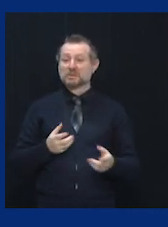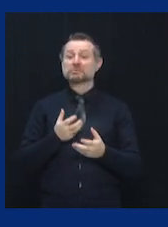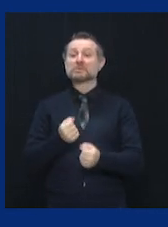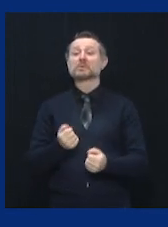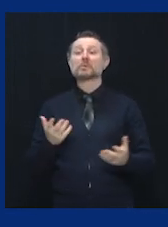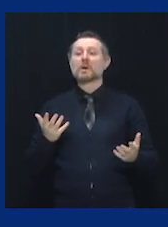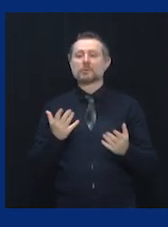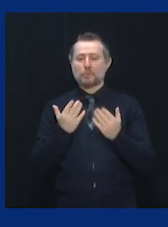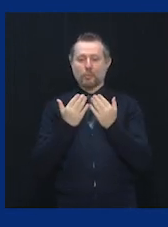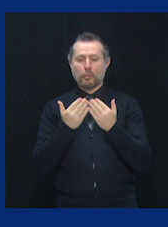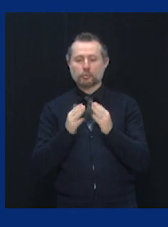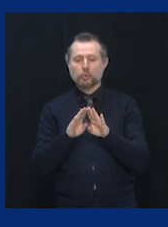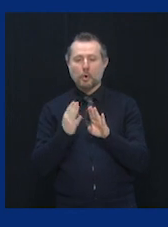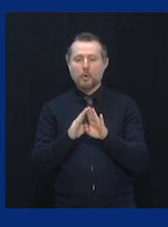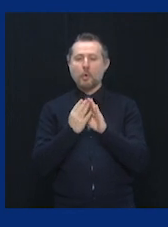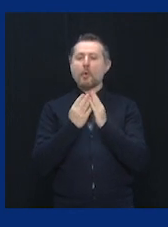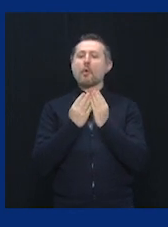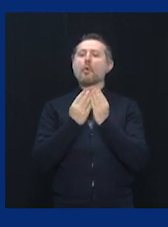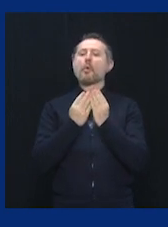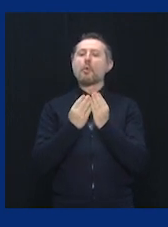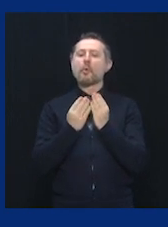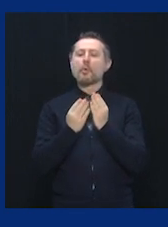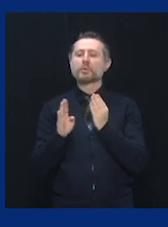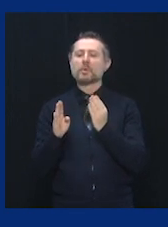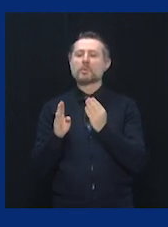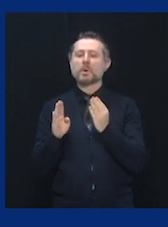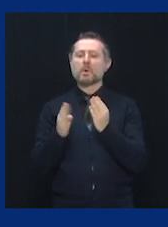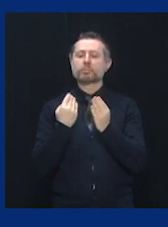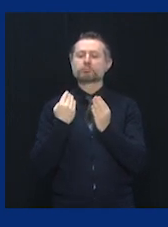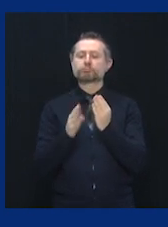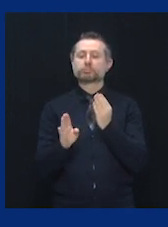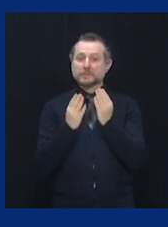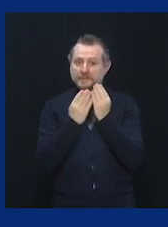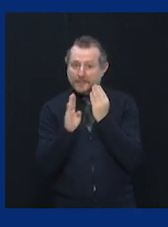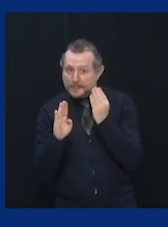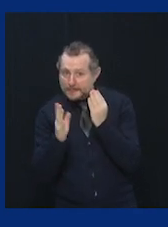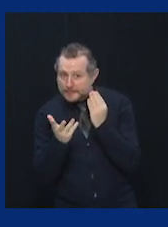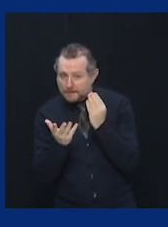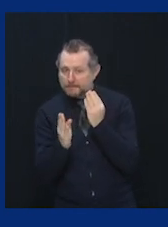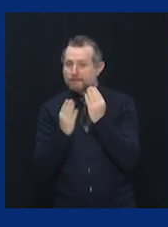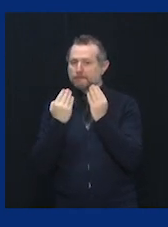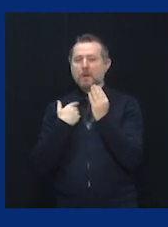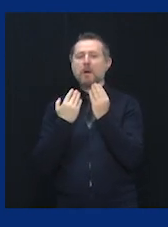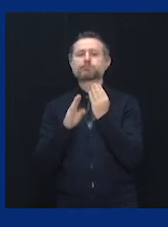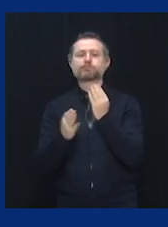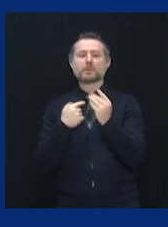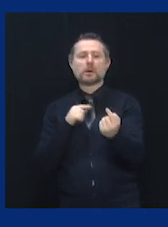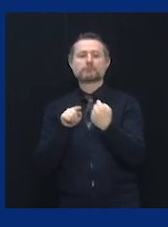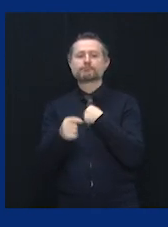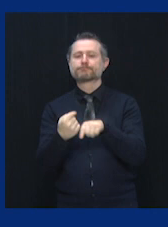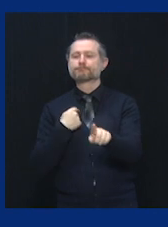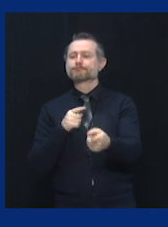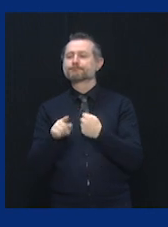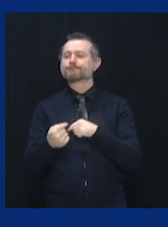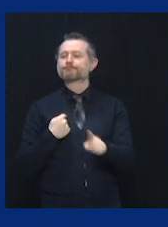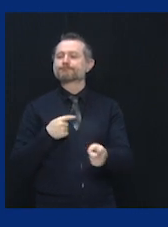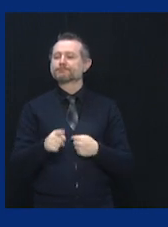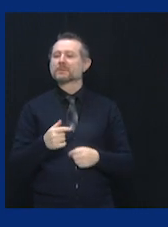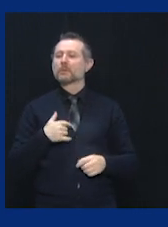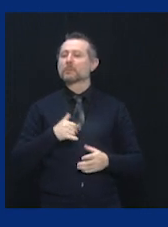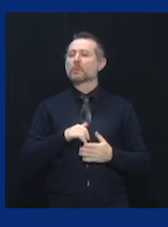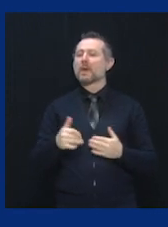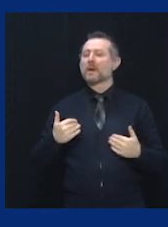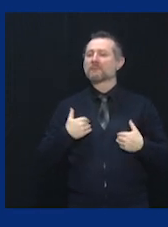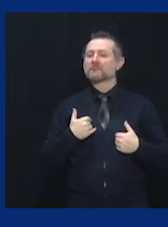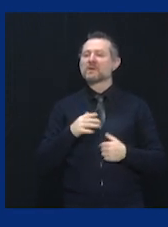ways. And we have 500 localities with police departments in this state.